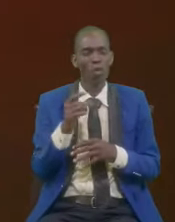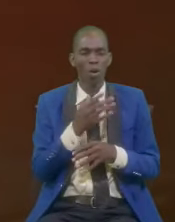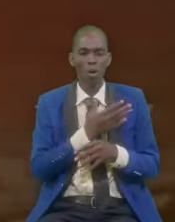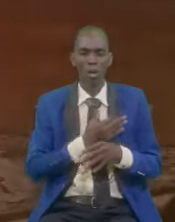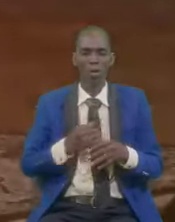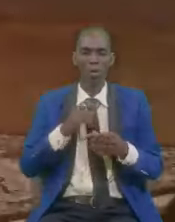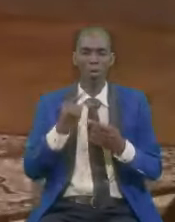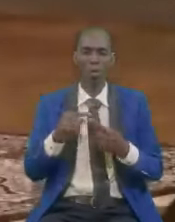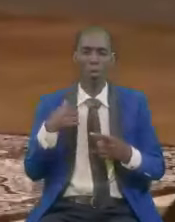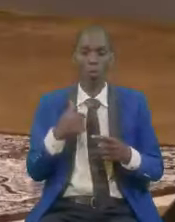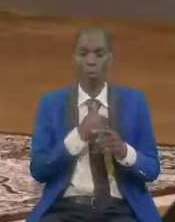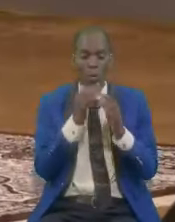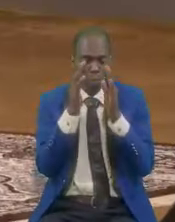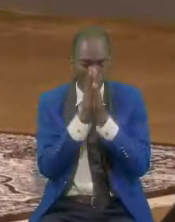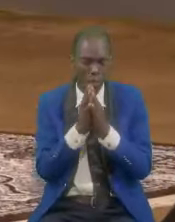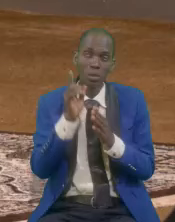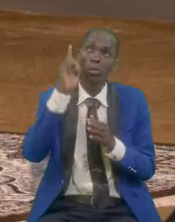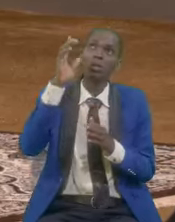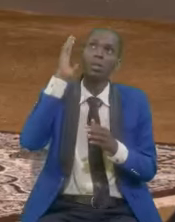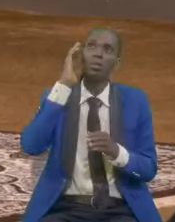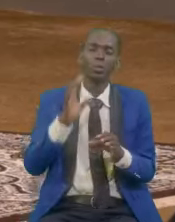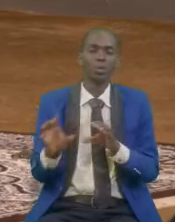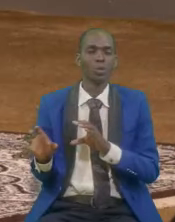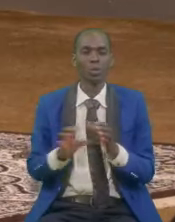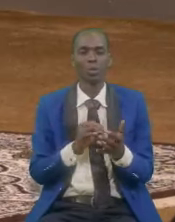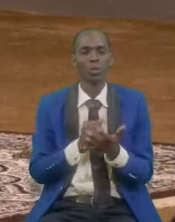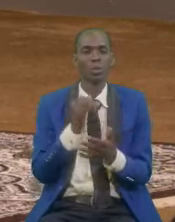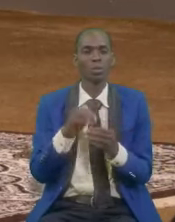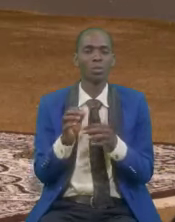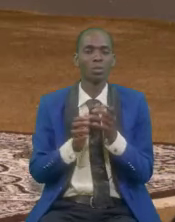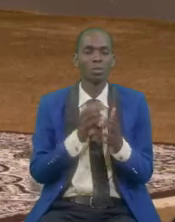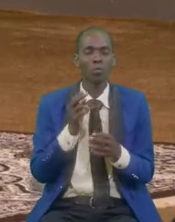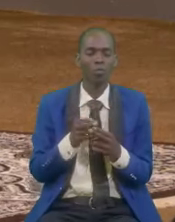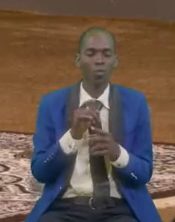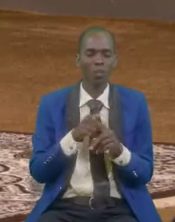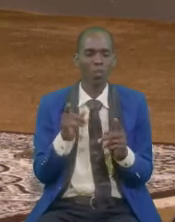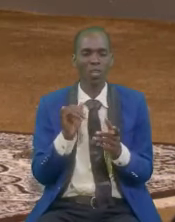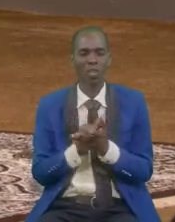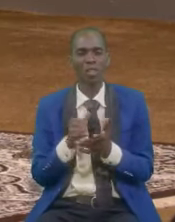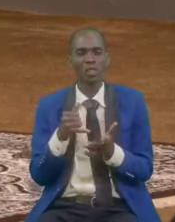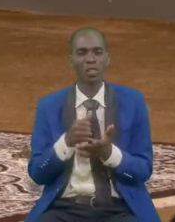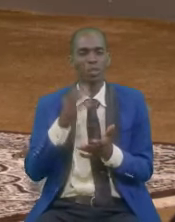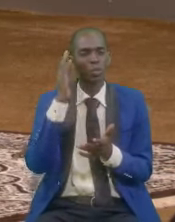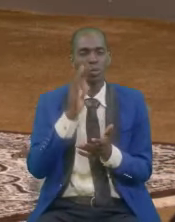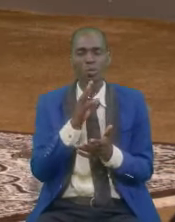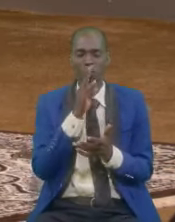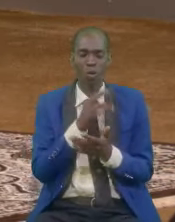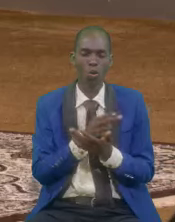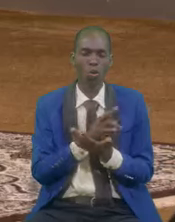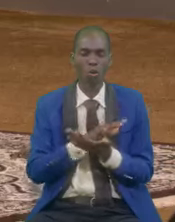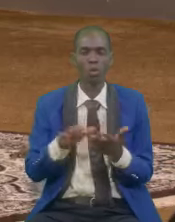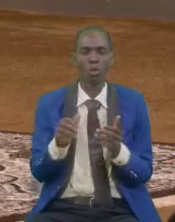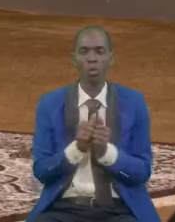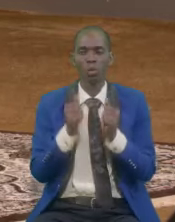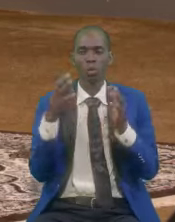pray, he will do it. But that it should be holy and without blemish. Look at